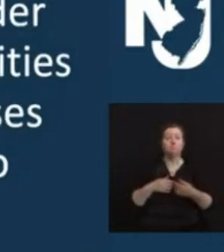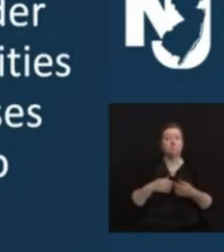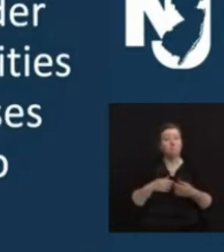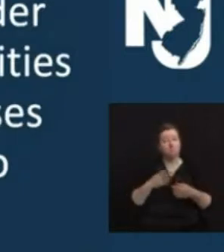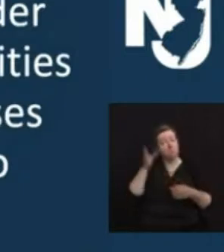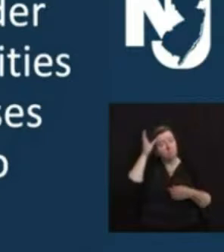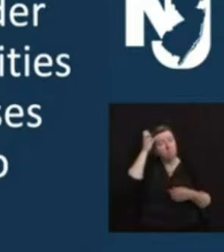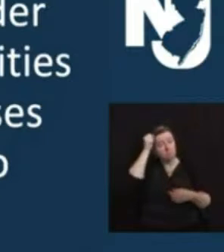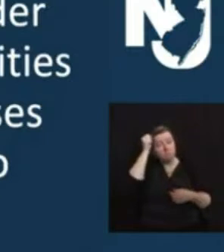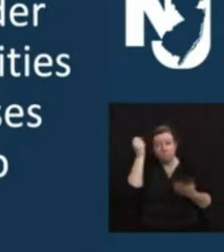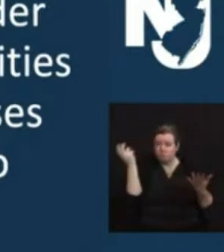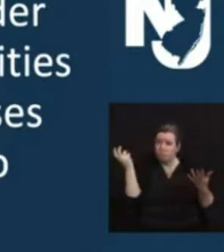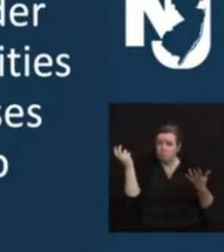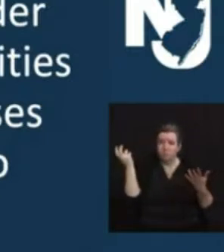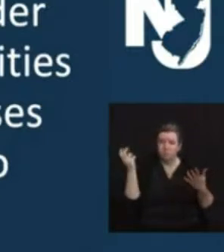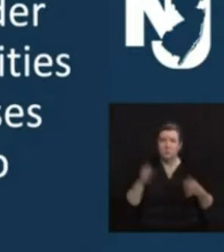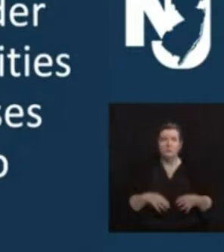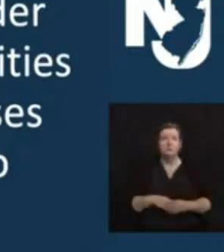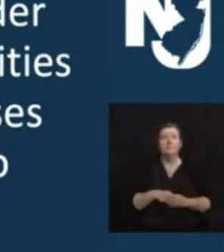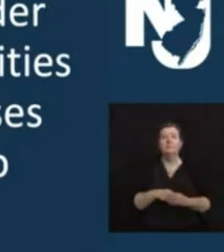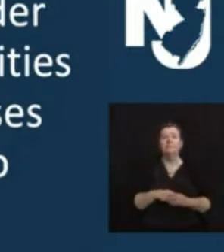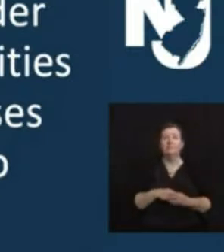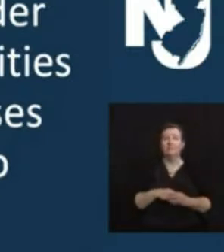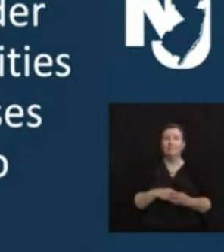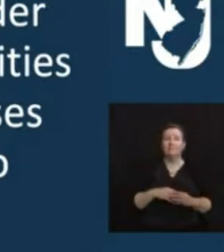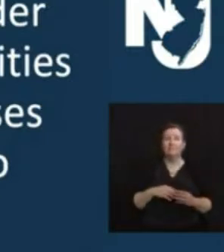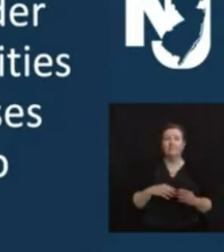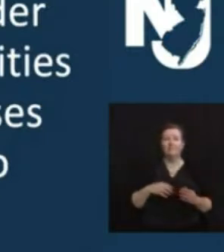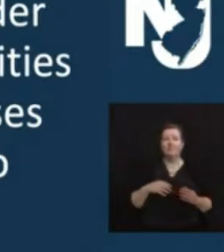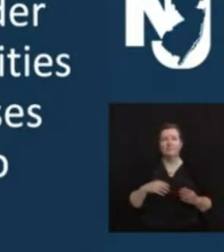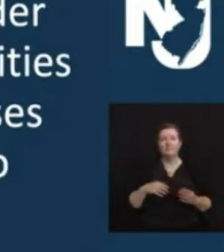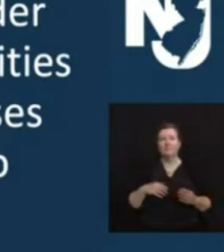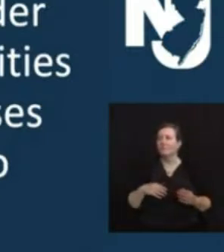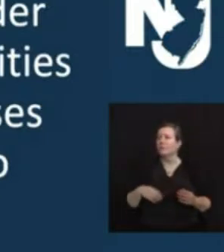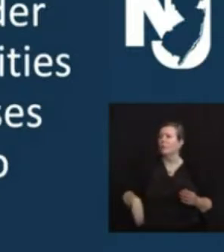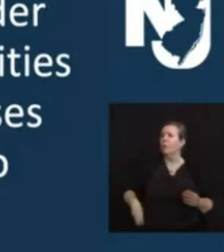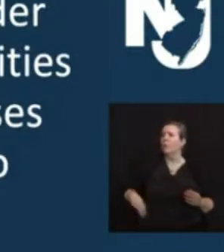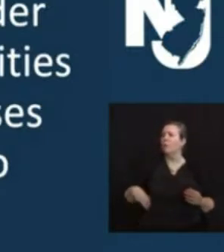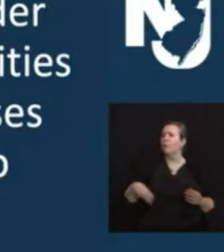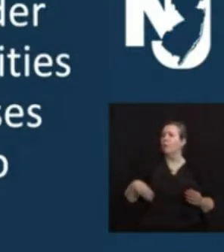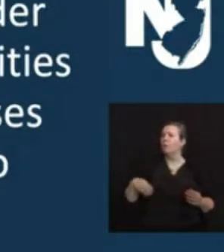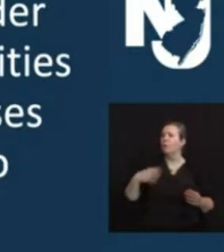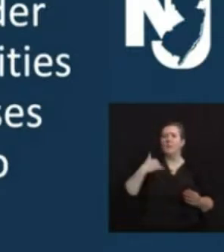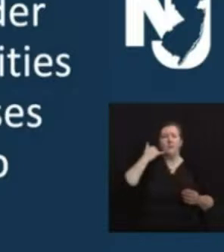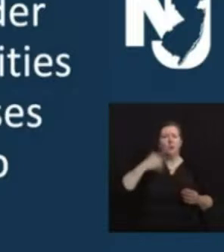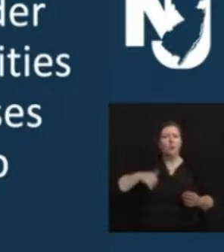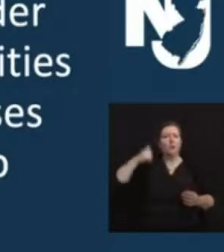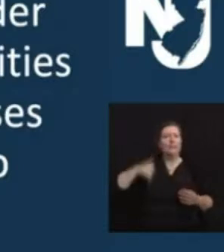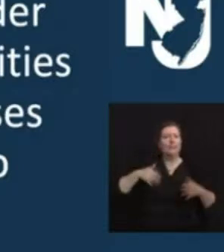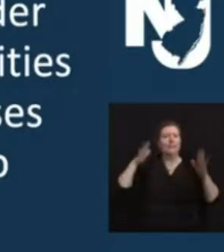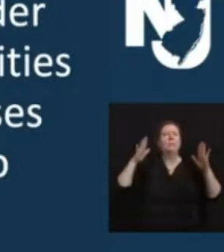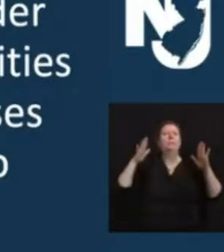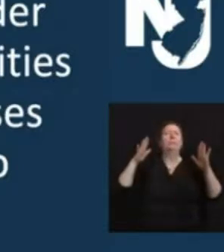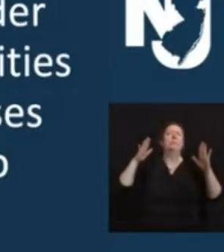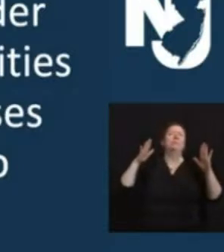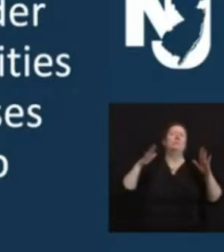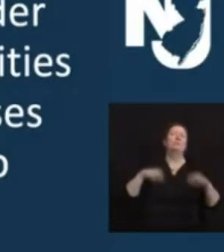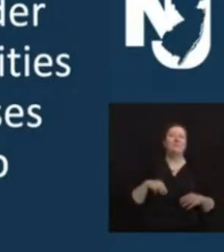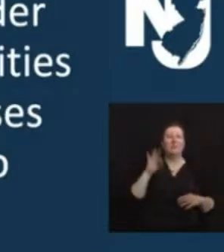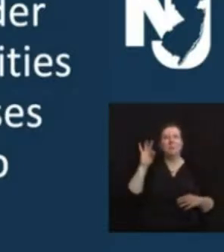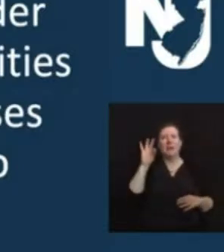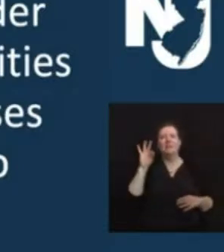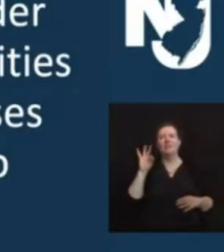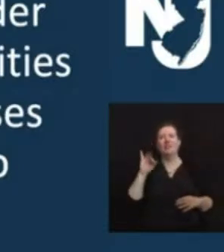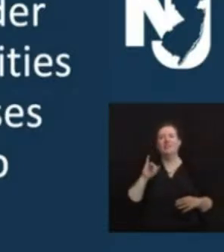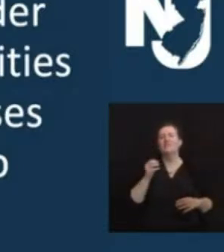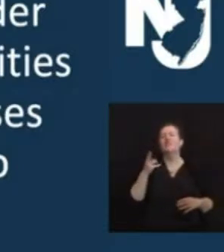way, that was Pastor John Taylor, who calls me every so often to tell me that he's praying for me, so I will tell him when I call him back that you and I were together,